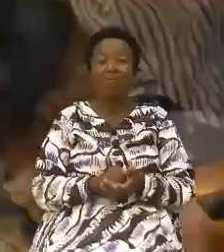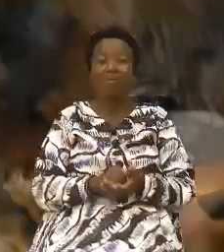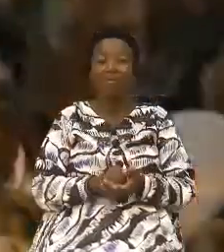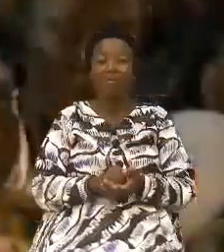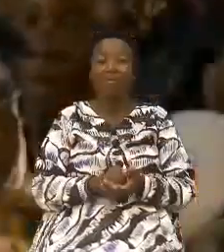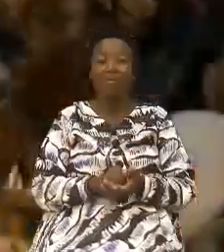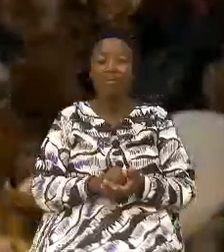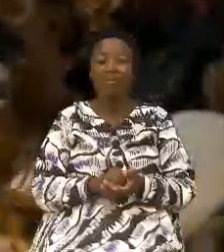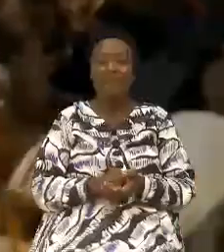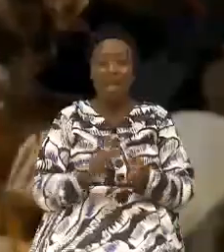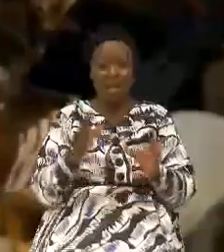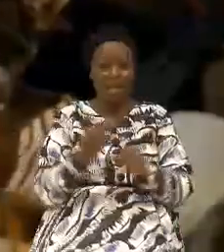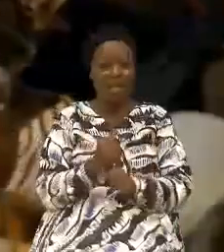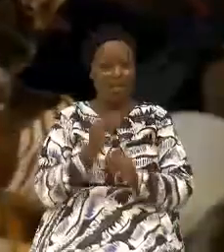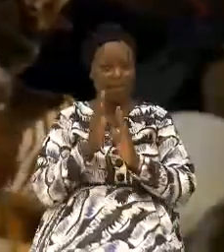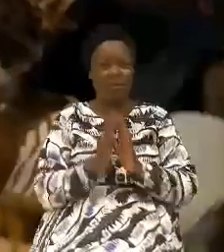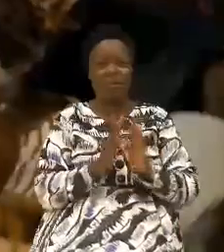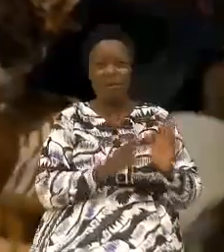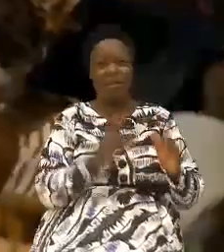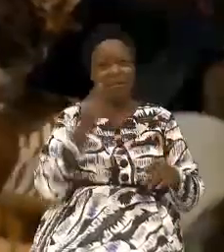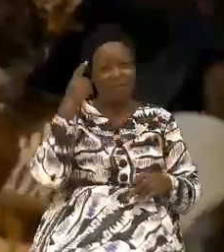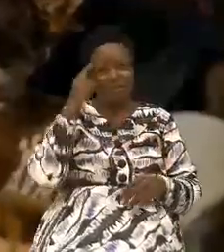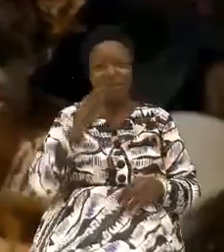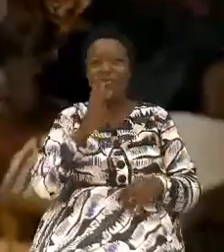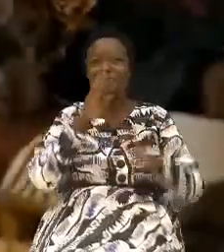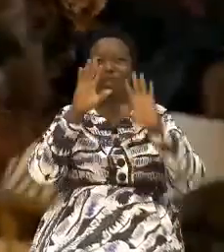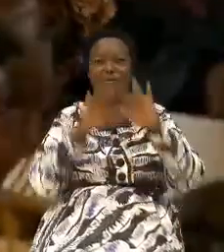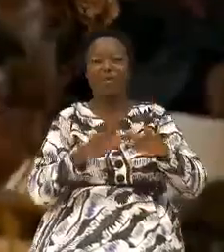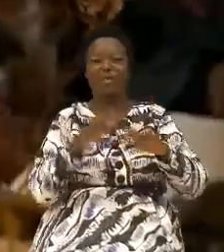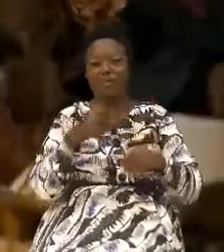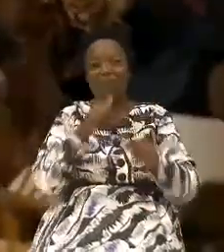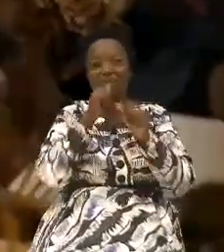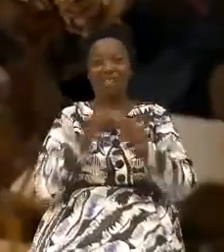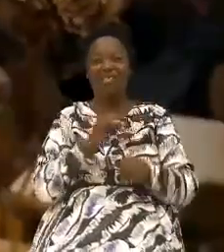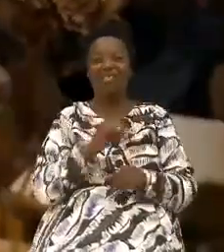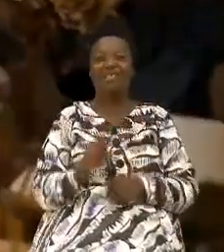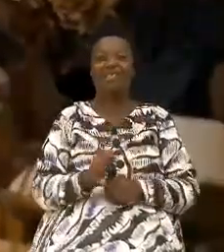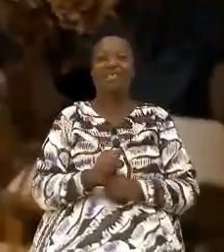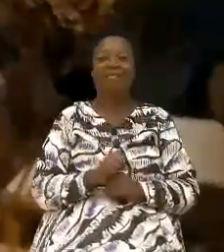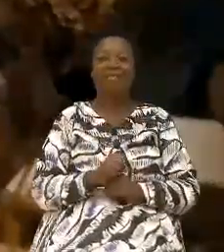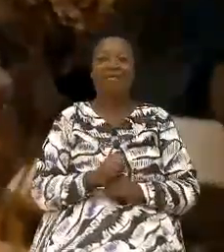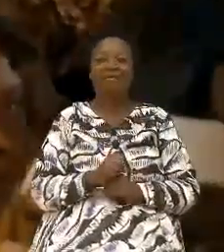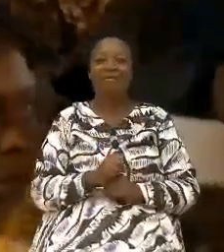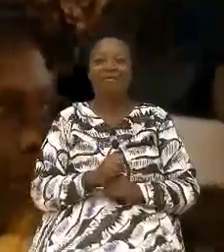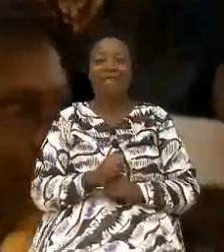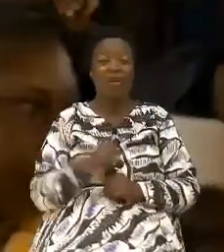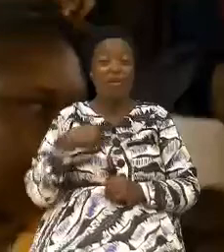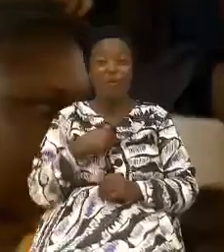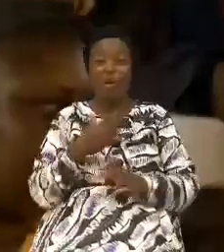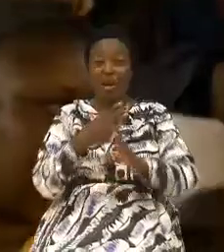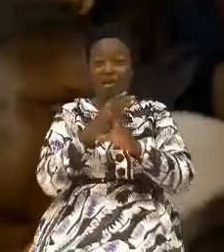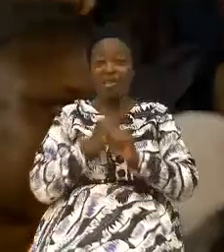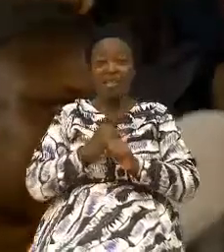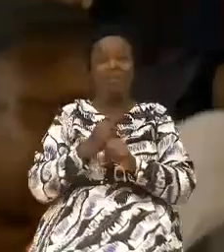get prepared for showers of blessing. We receive the